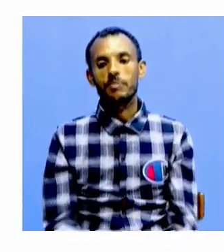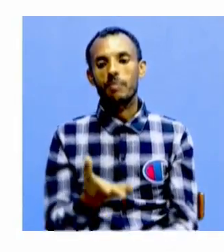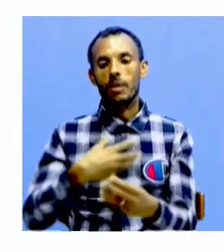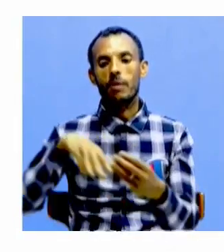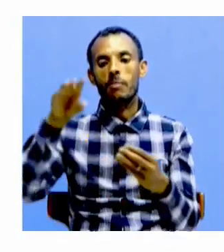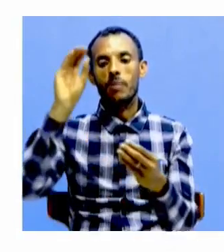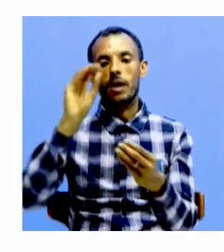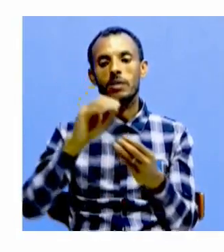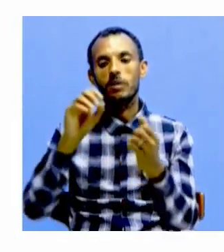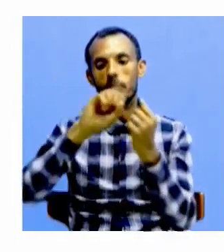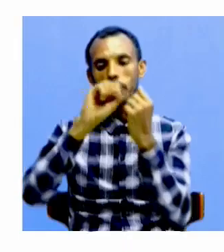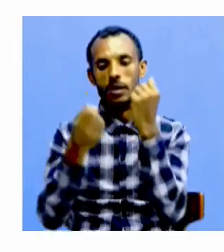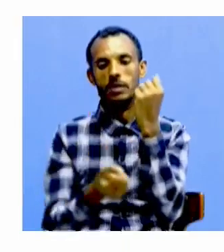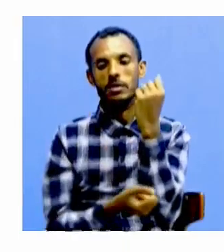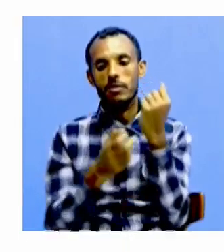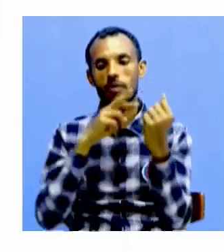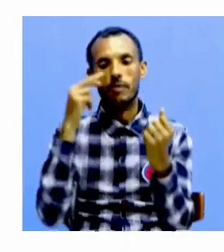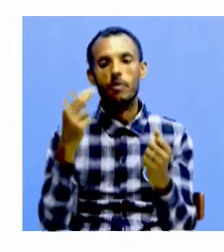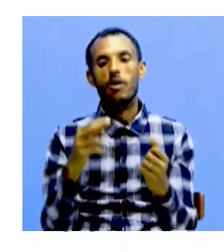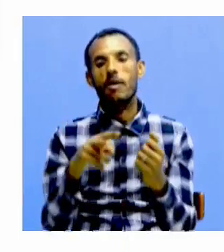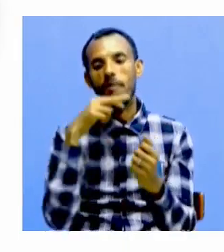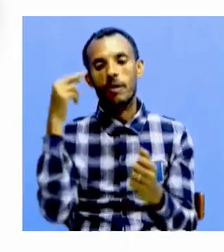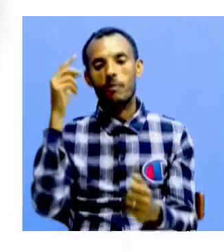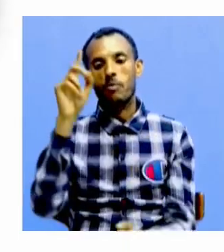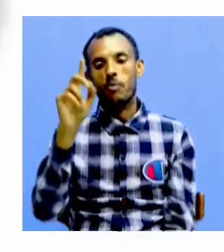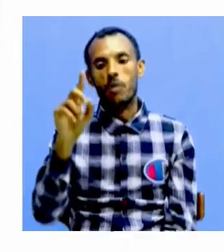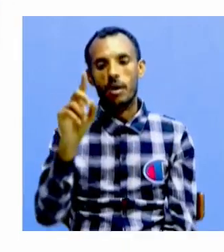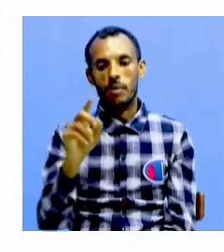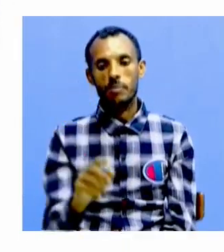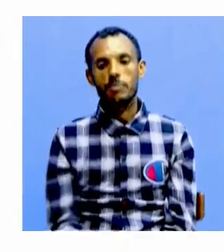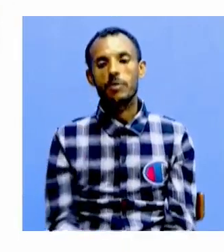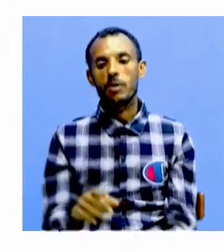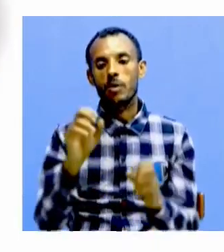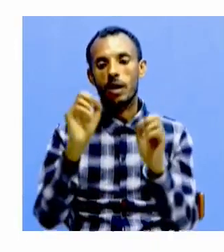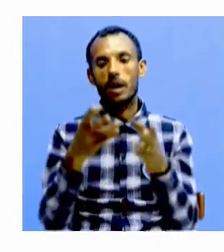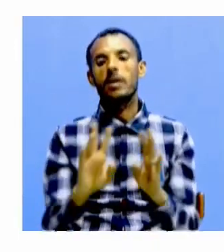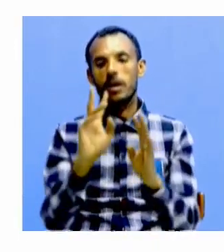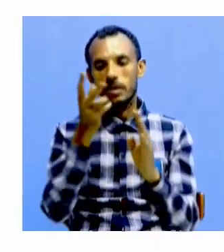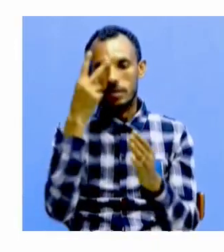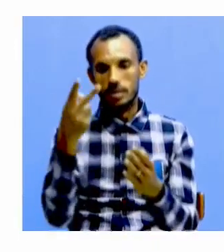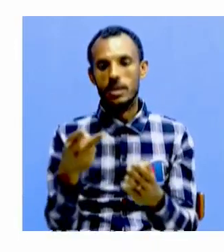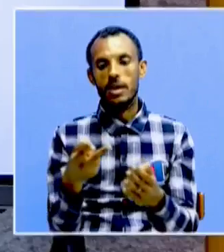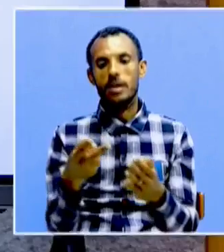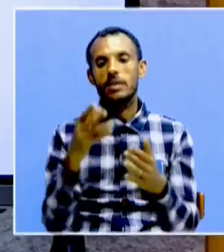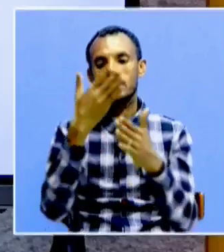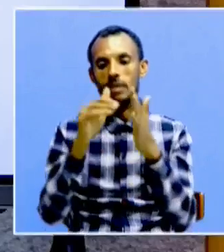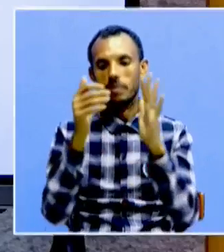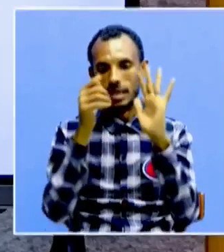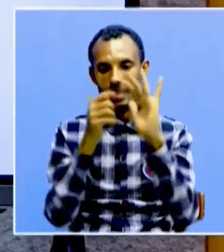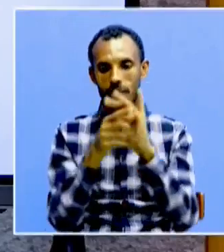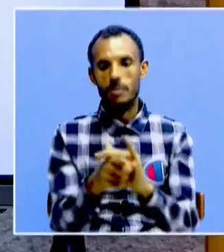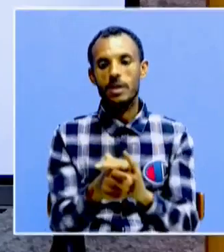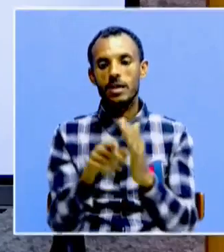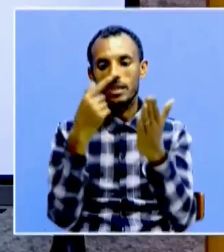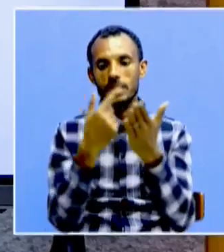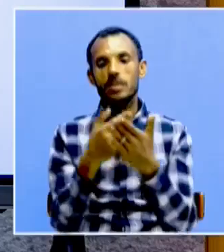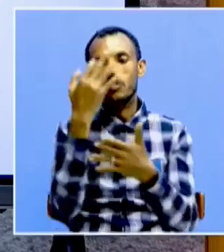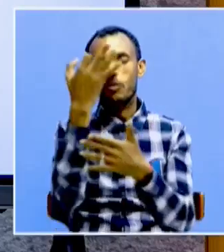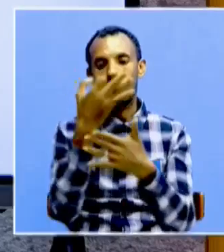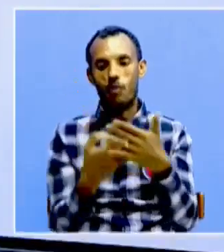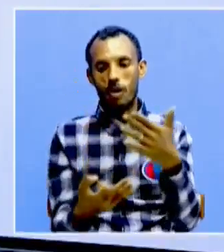plus the base verb or verb 1. Okay, let us see now some examples in this form, all